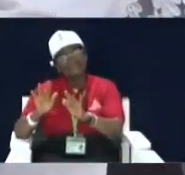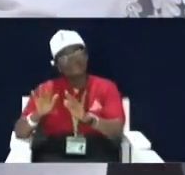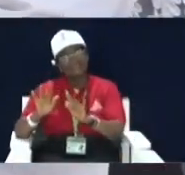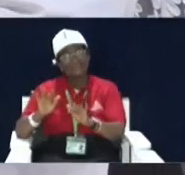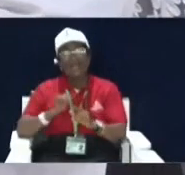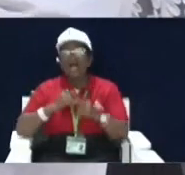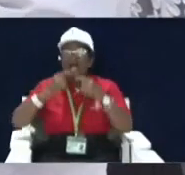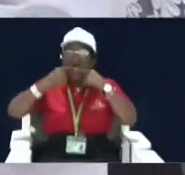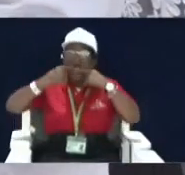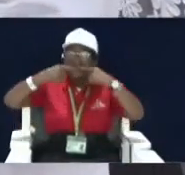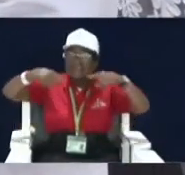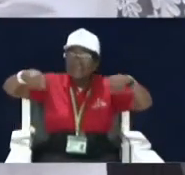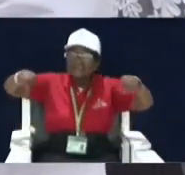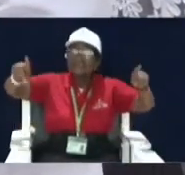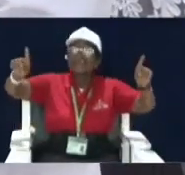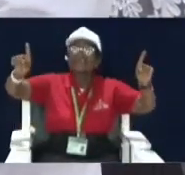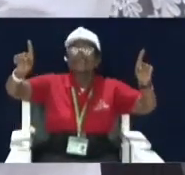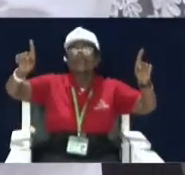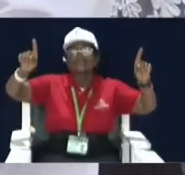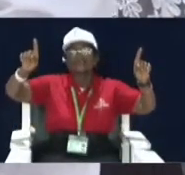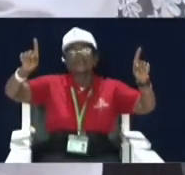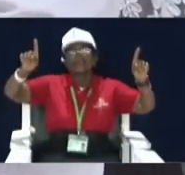I decree